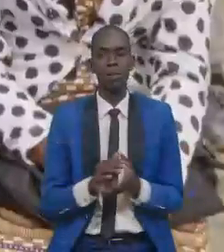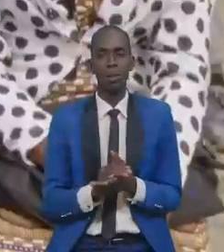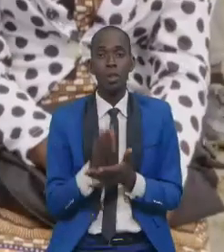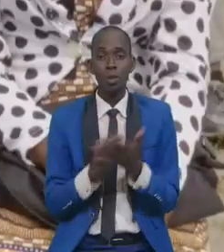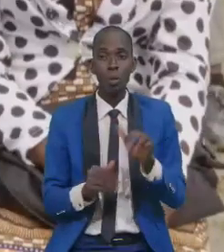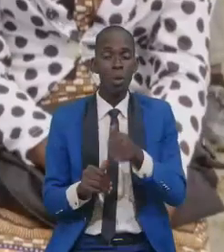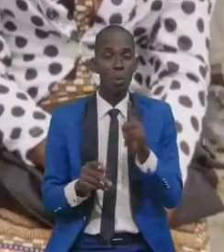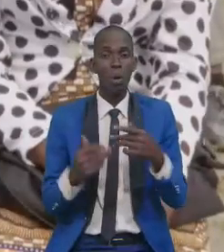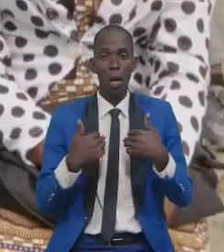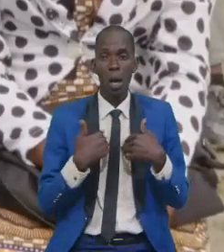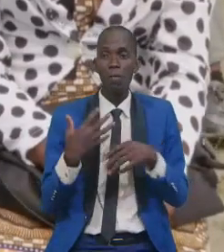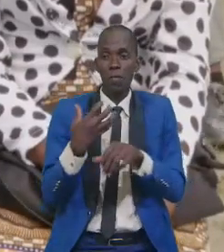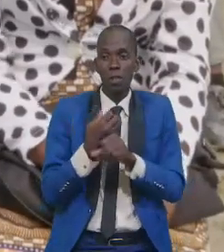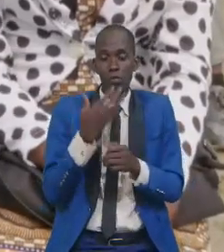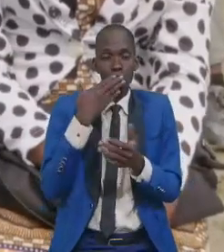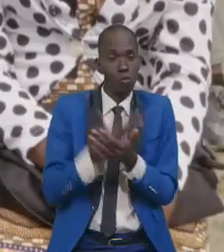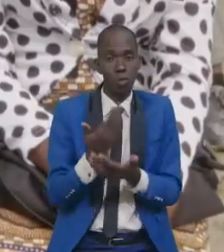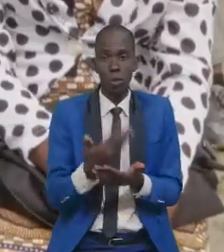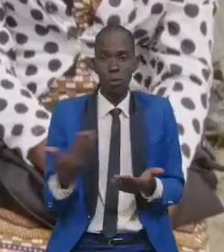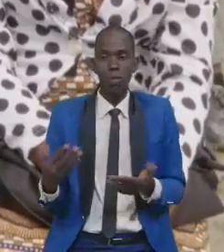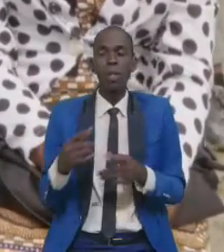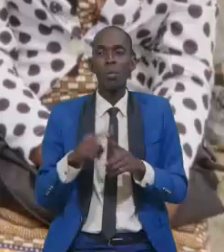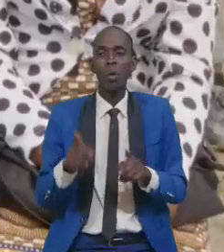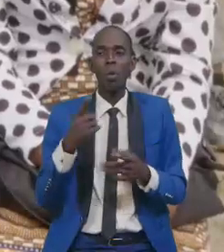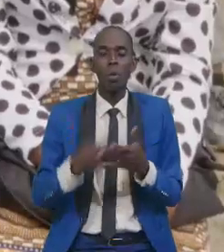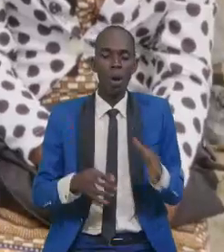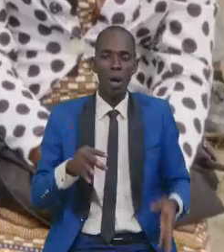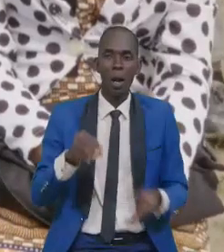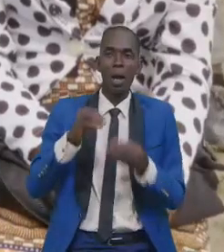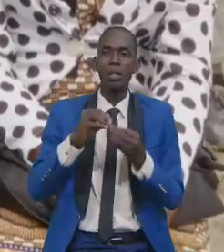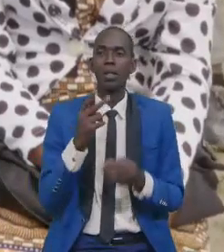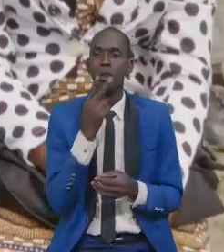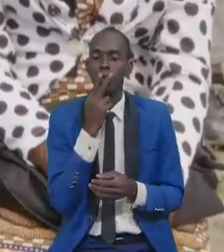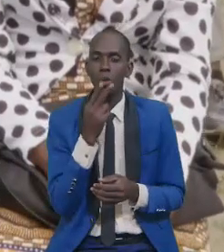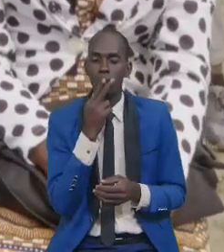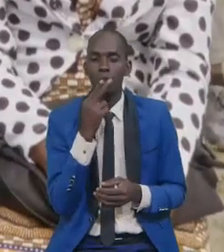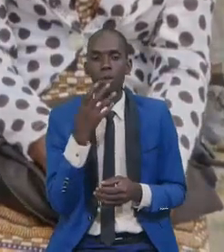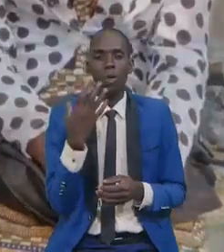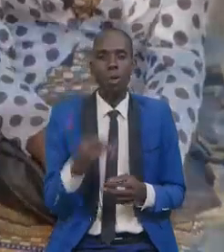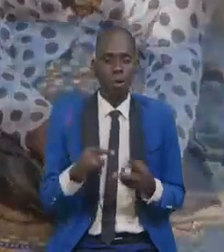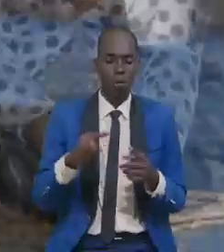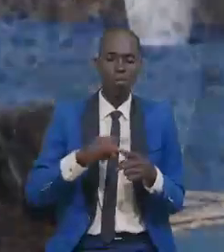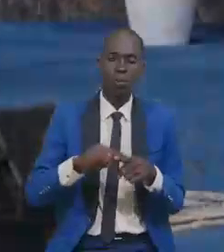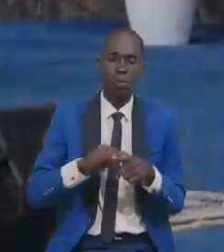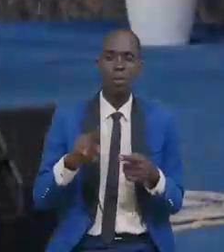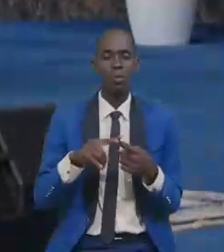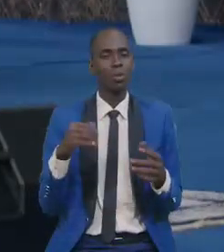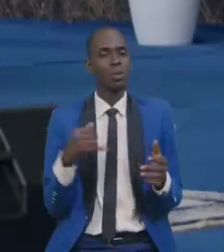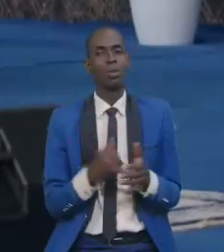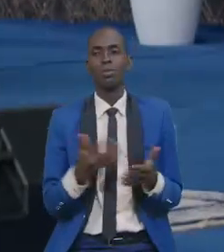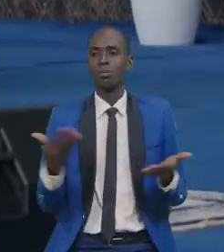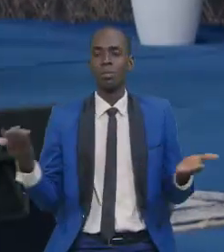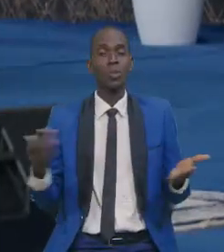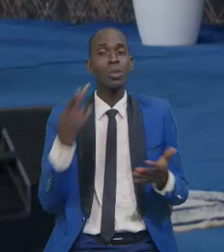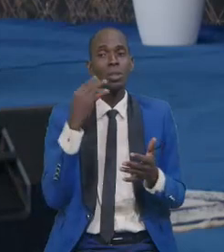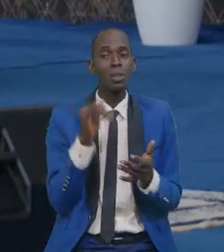and nice, and they want to put the smoke of tobacco in. You see, our mouth is connected with the weakness of